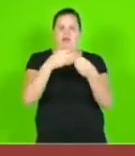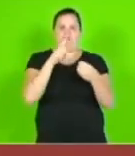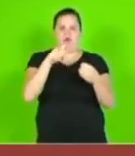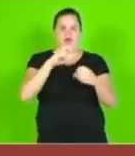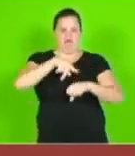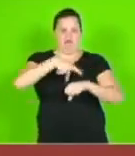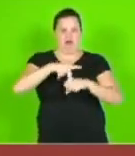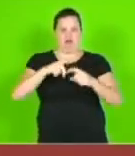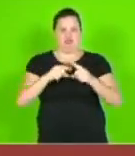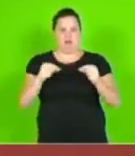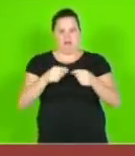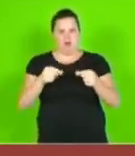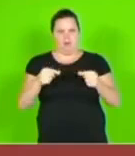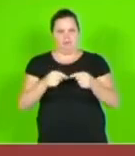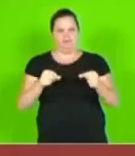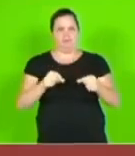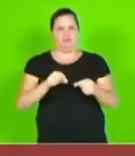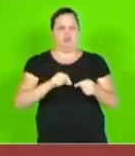In Japan,